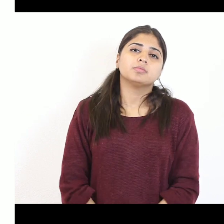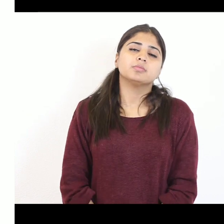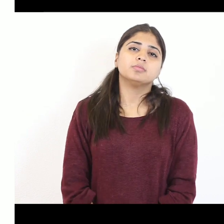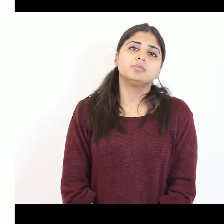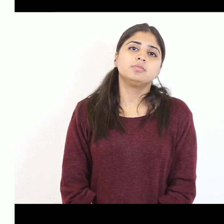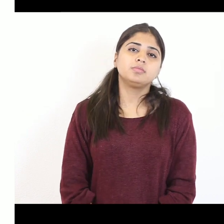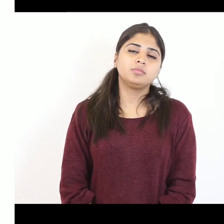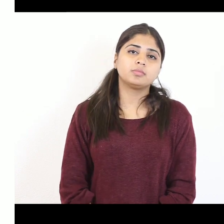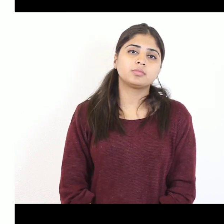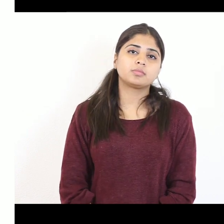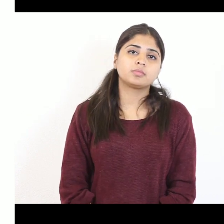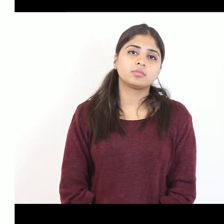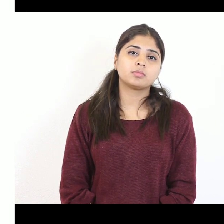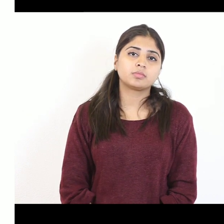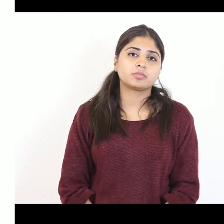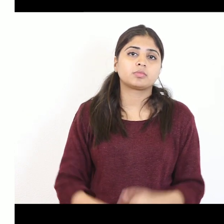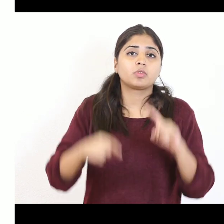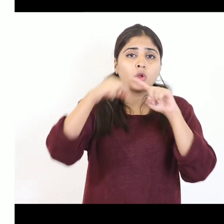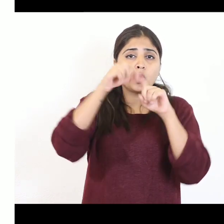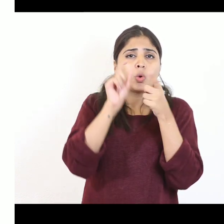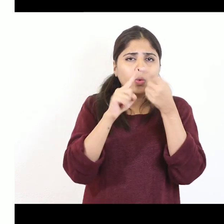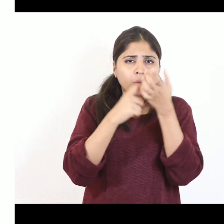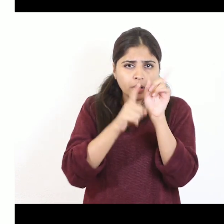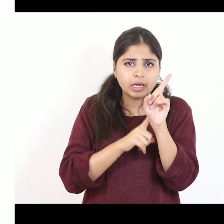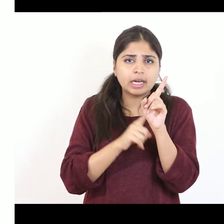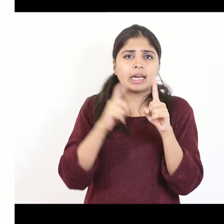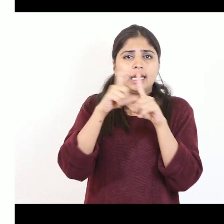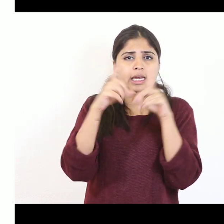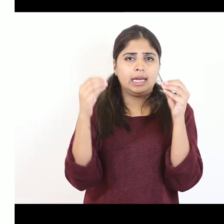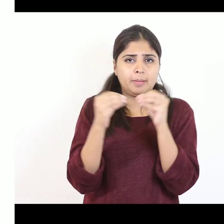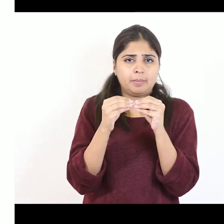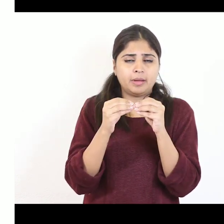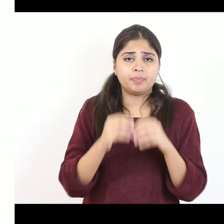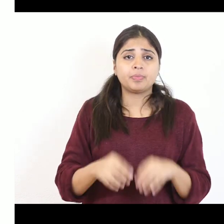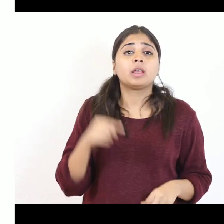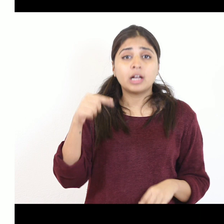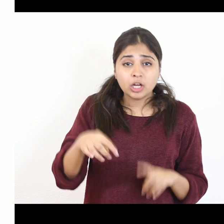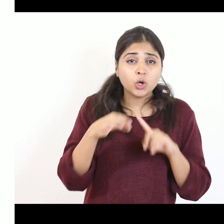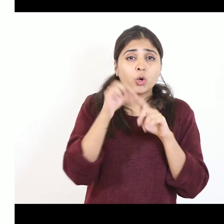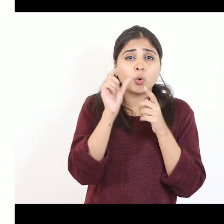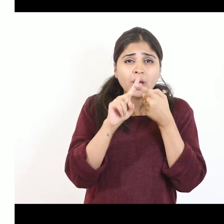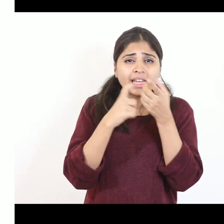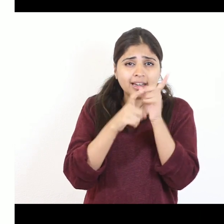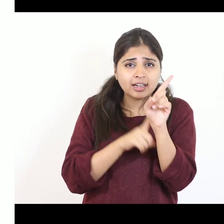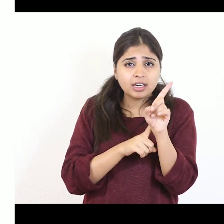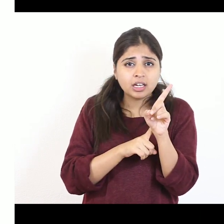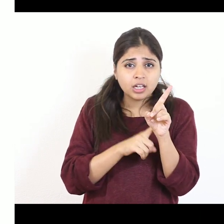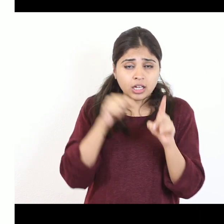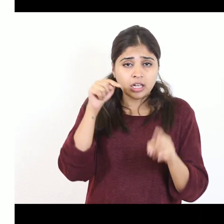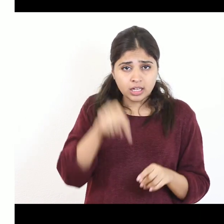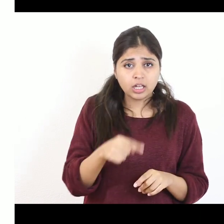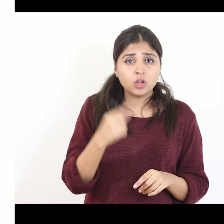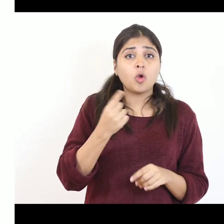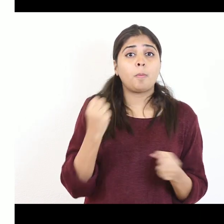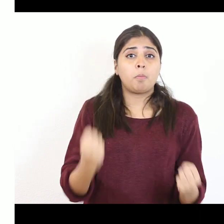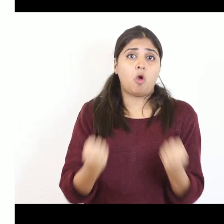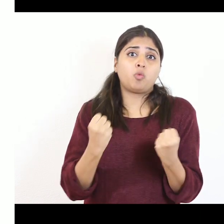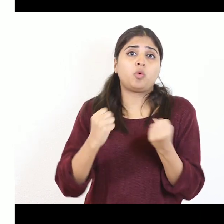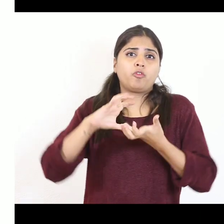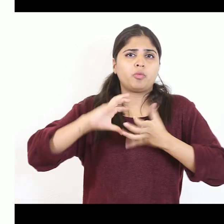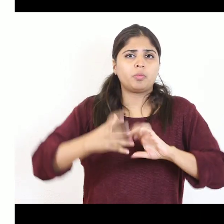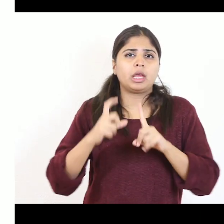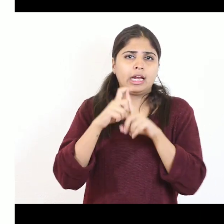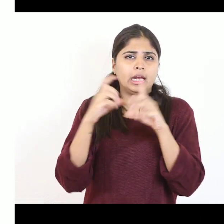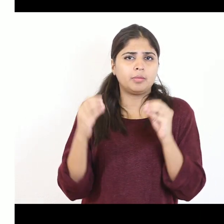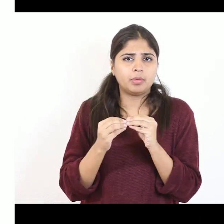Querying a database. Queries are one of the things that make databases so powerful. A query refers to the